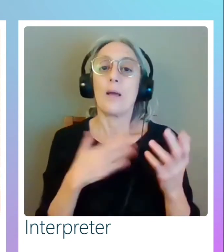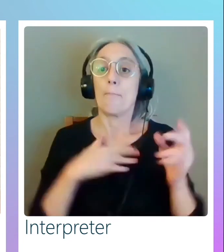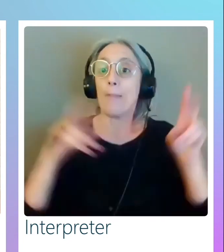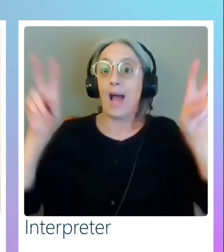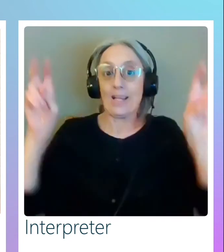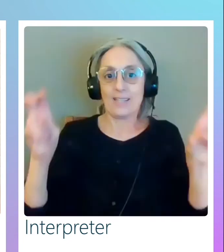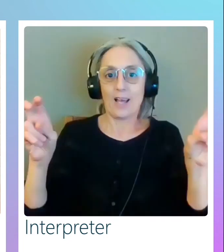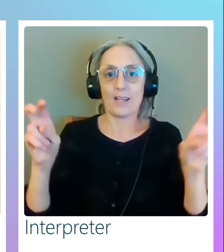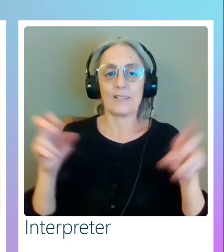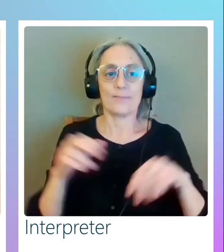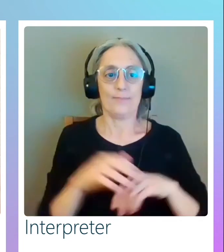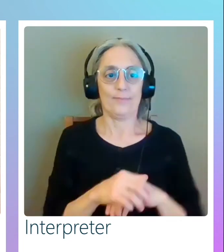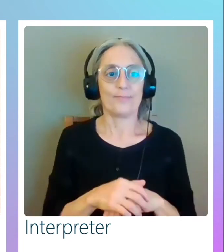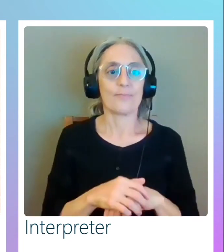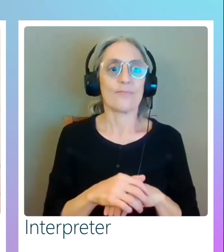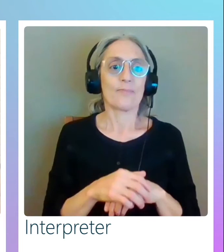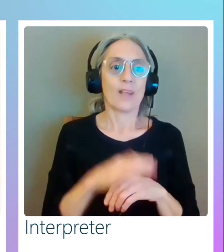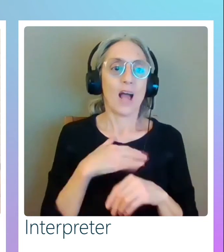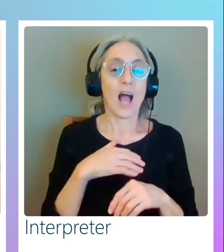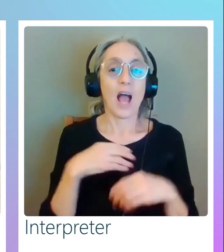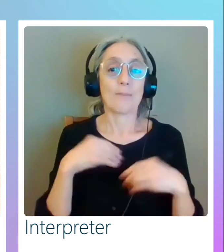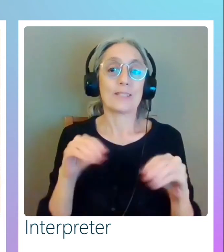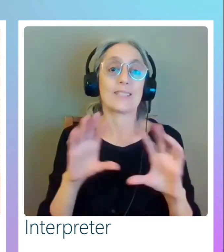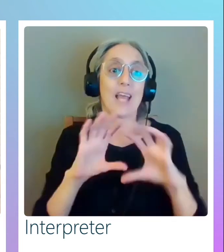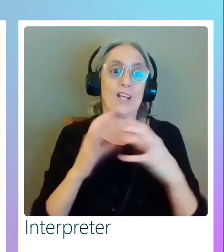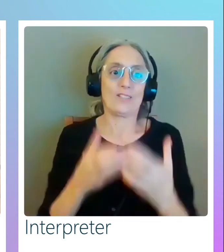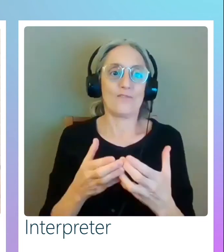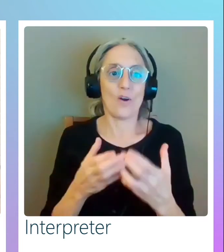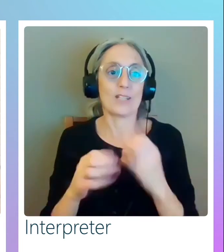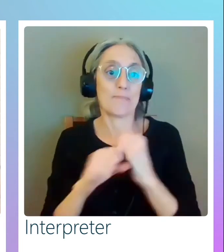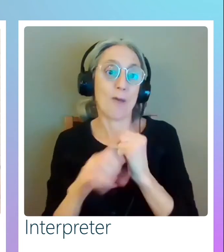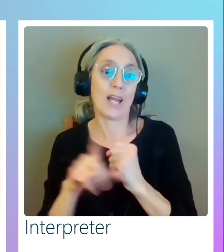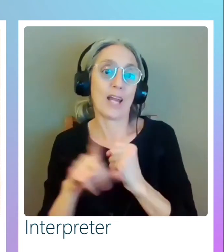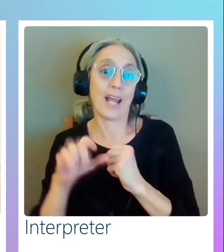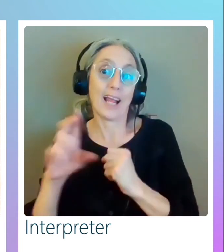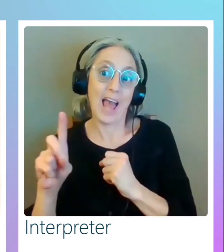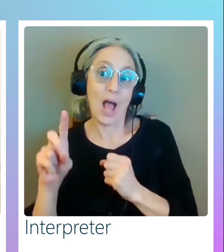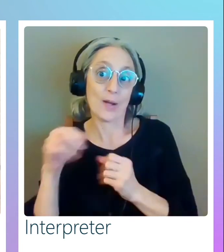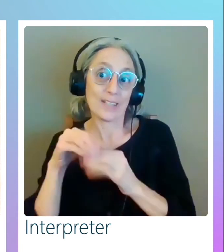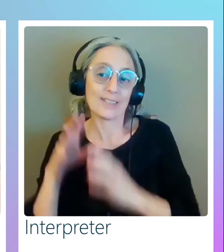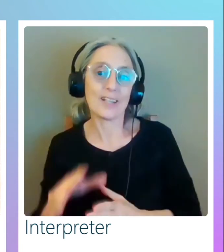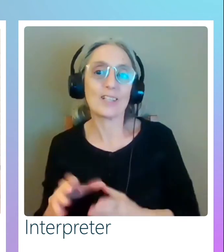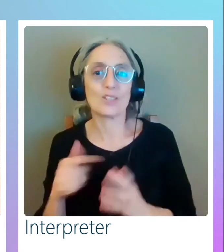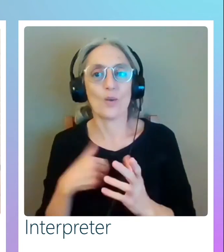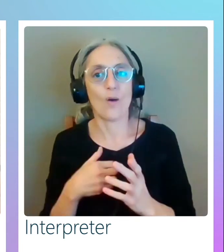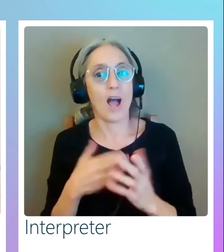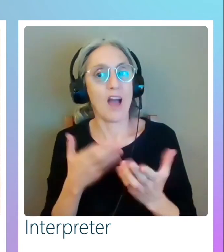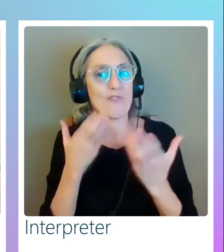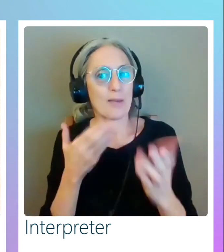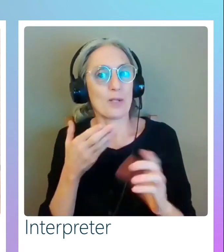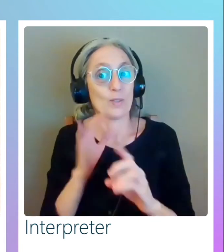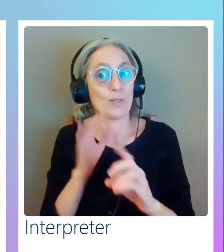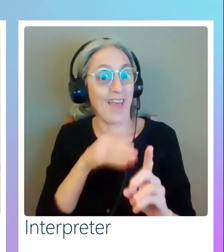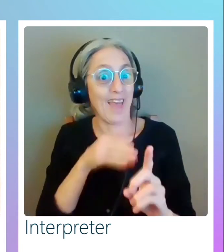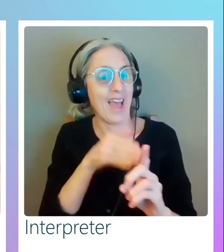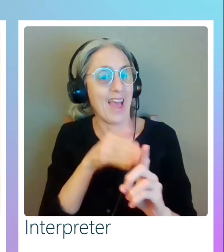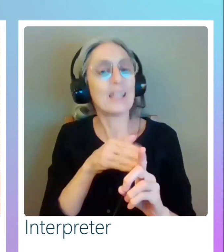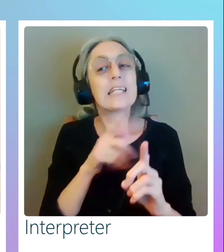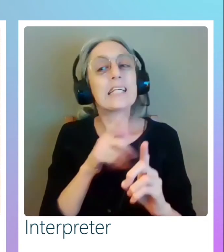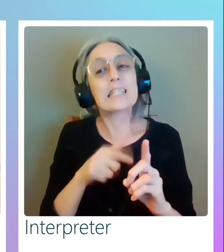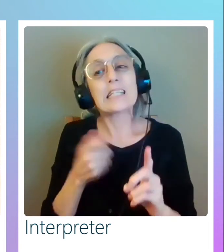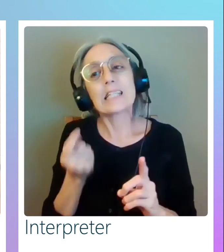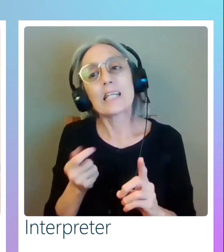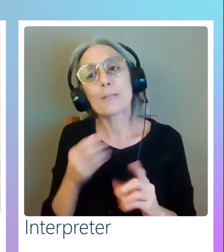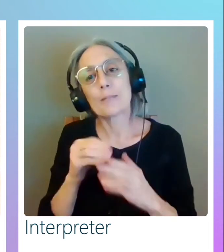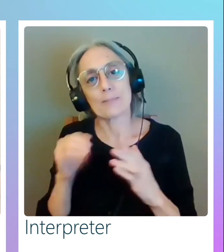Salesforce Marketing Cloud consultant. So I'm gonna always say go with Salesforce Marketing Cloud, but Salesforce Marketing Cloud can be a bit expensive. It's